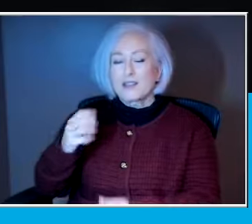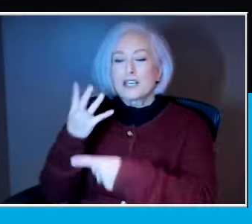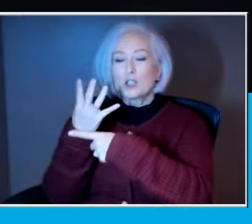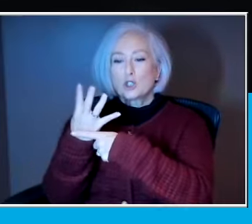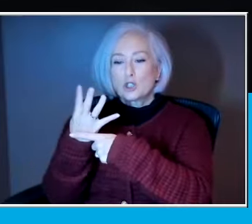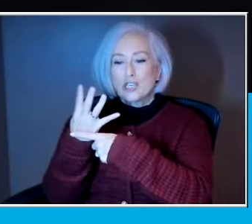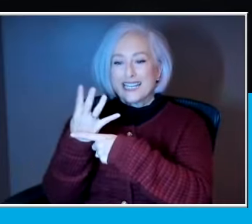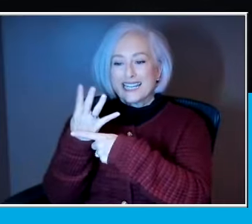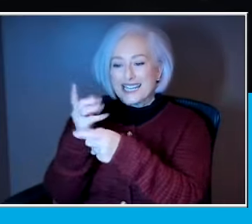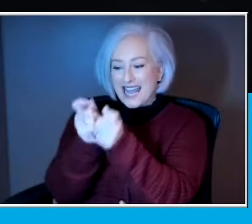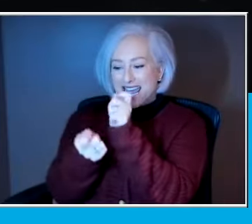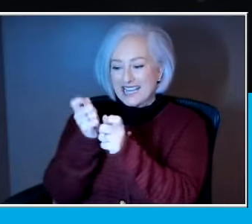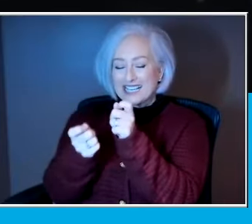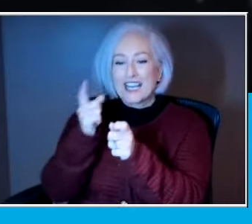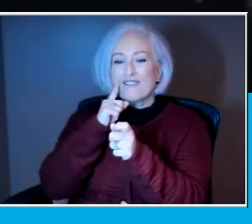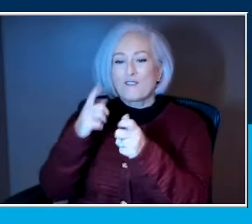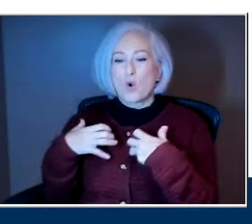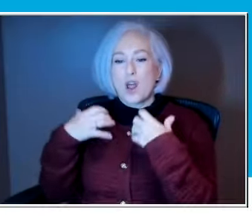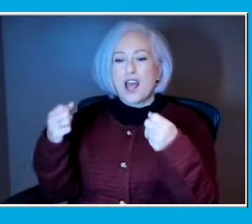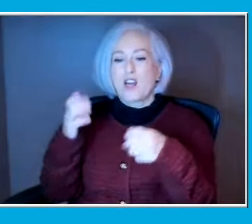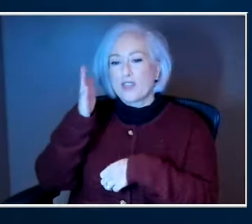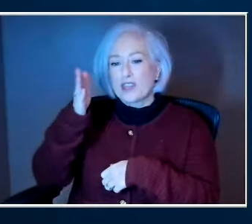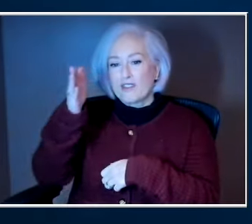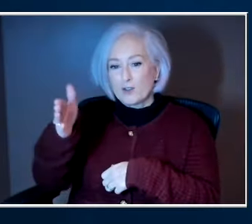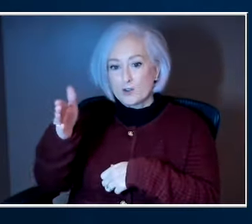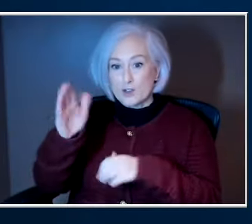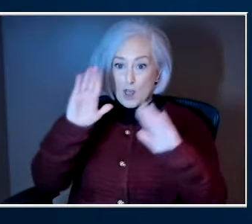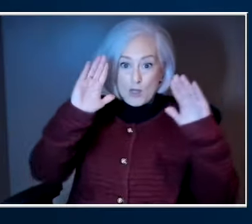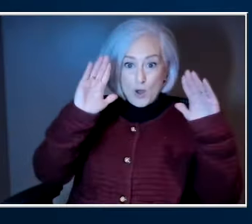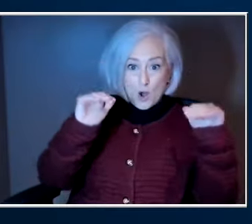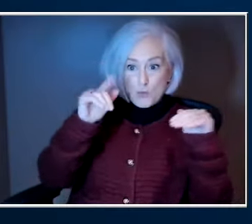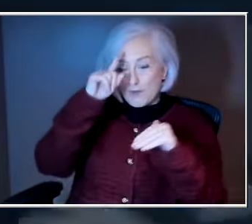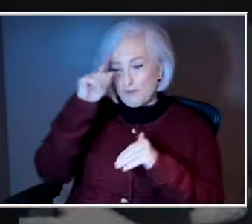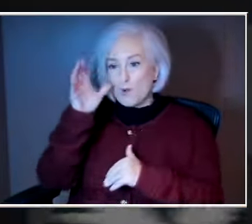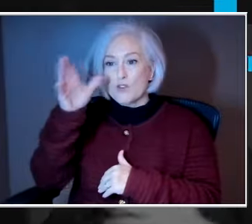The hope and hurdles of these brand new therapies. Monday at 8.